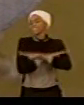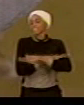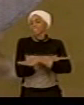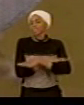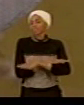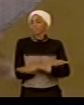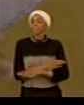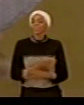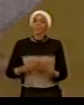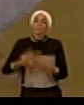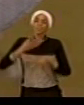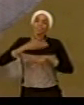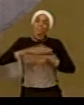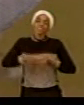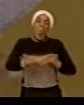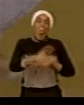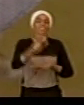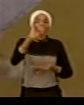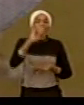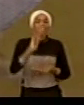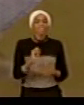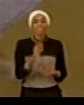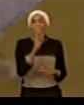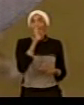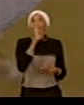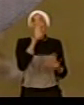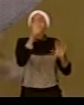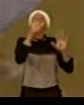rest beyond the